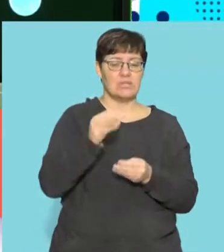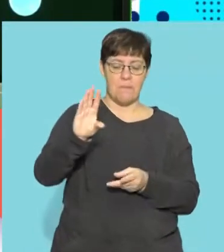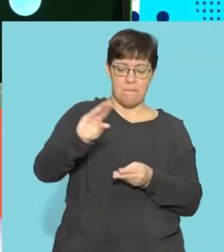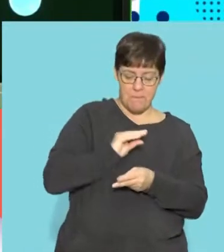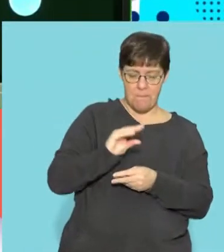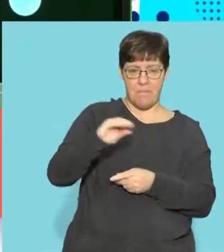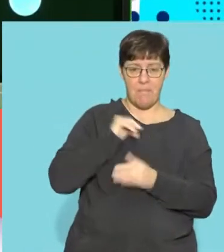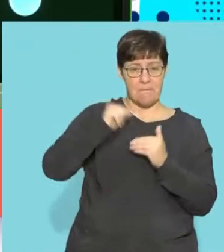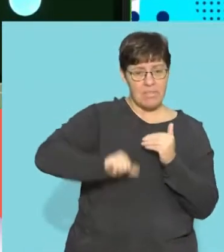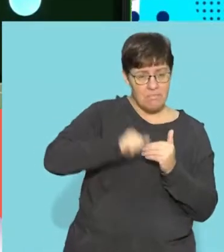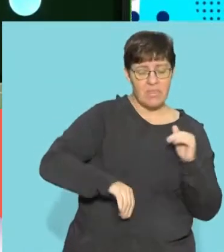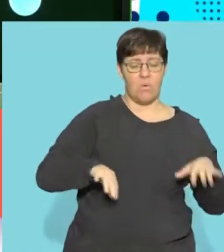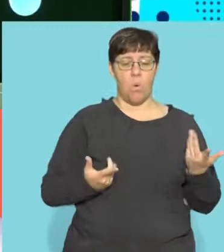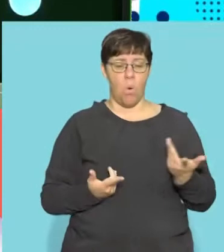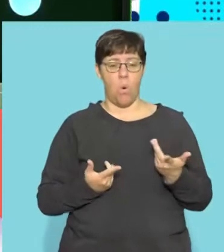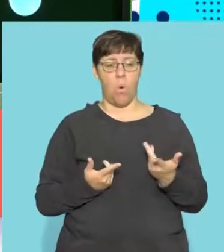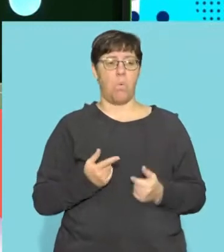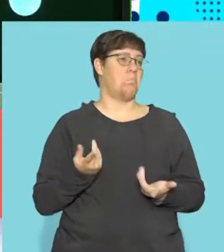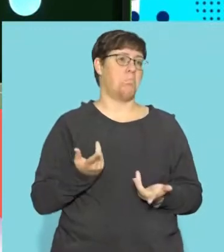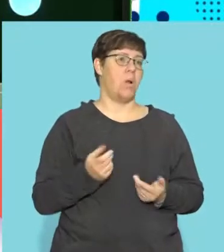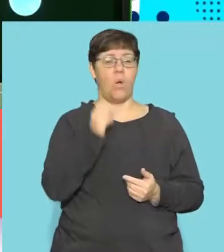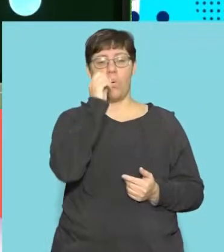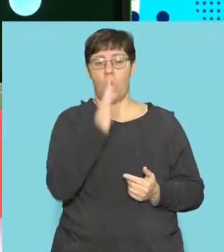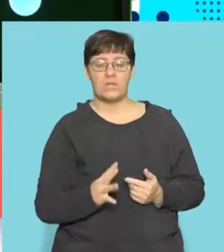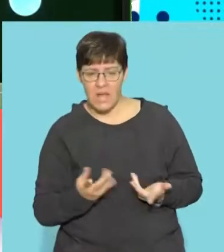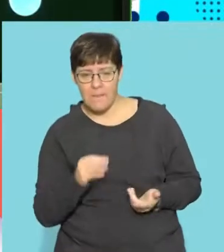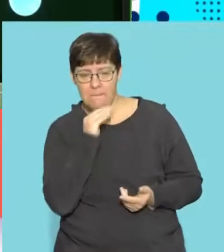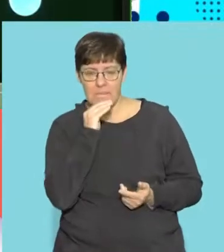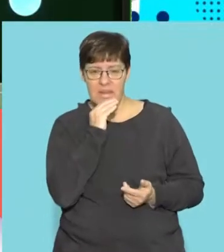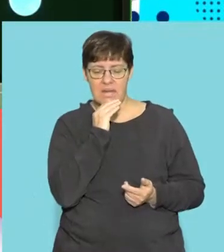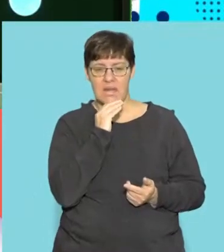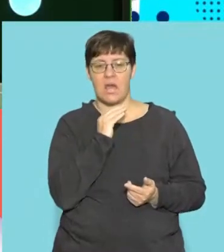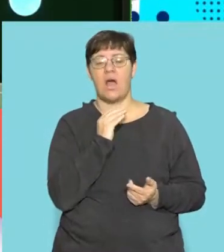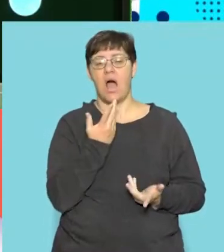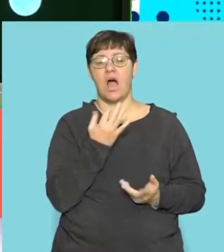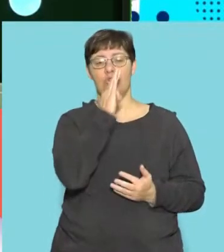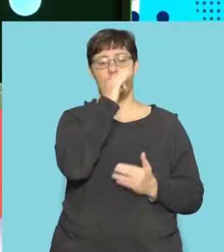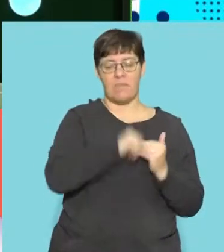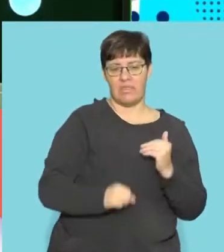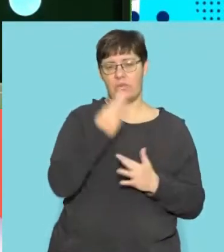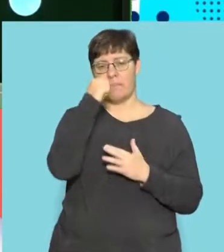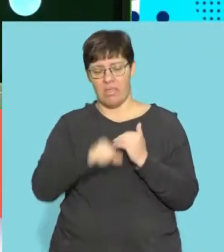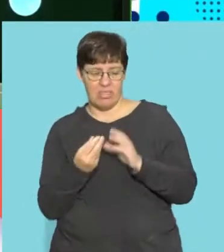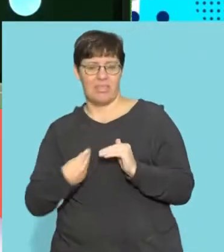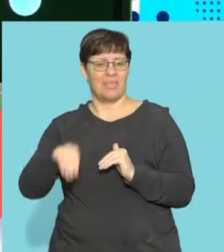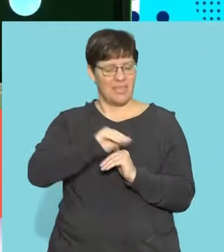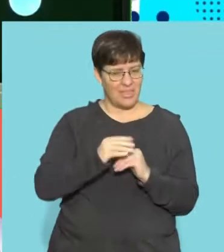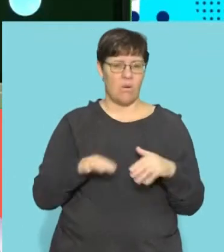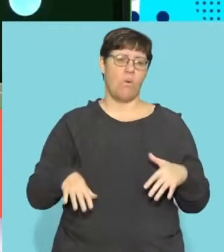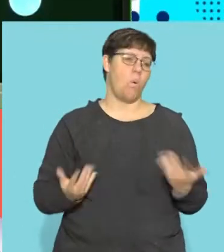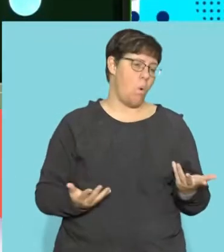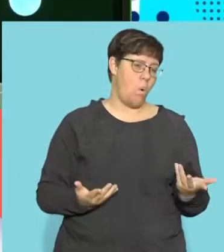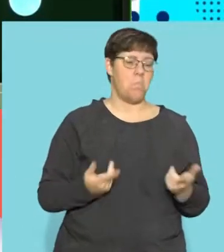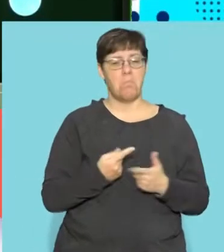on a yearly basis, right? If they say compounded quarterly, it means every quarter of the year you get interest.